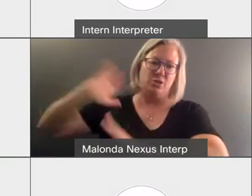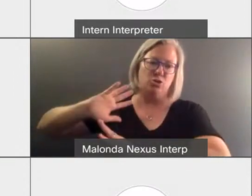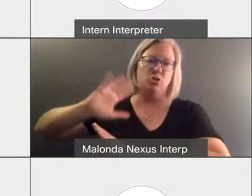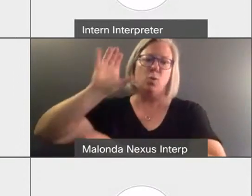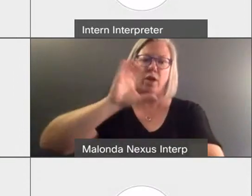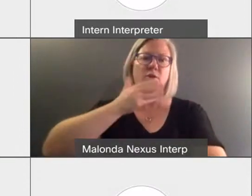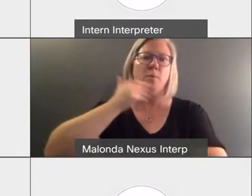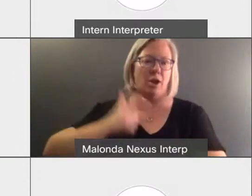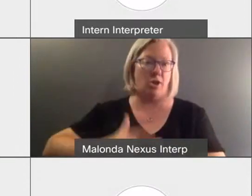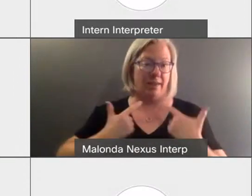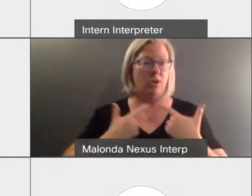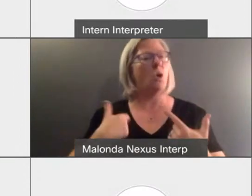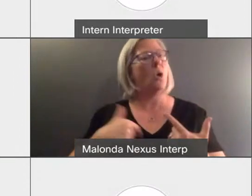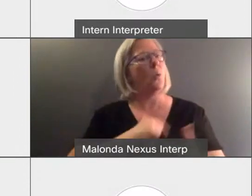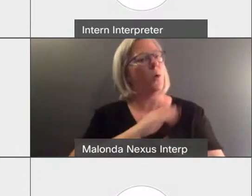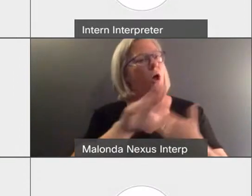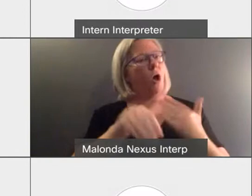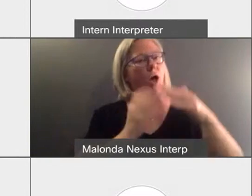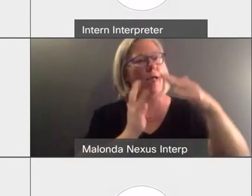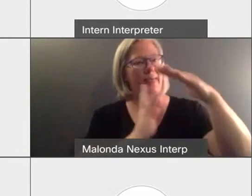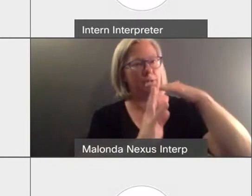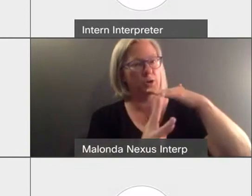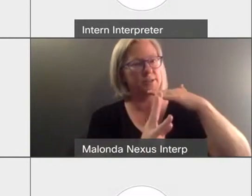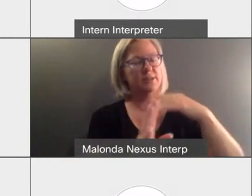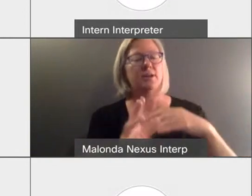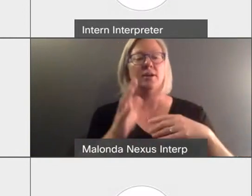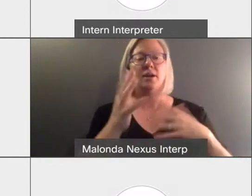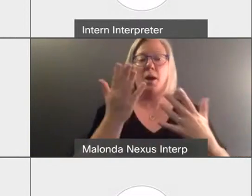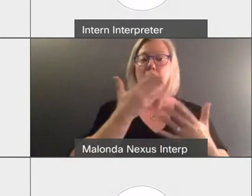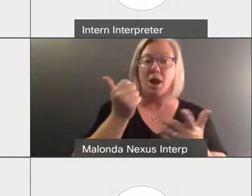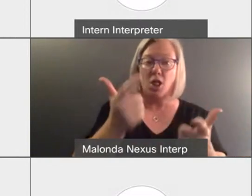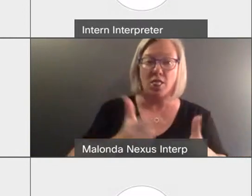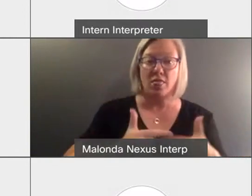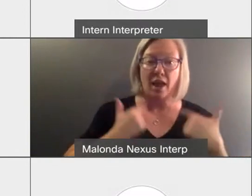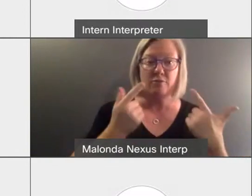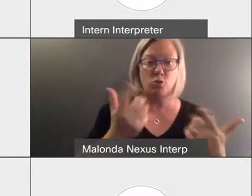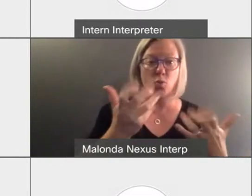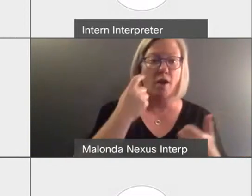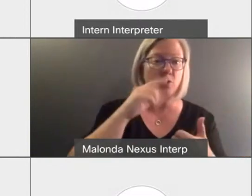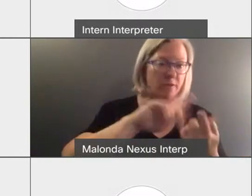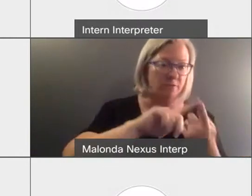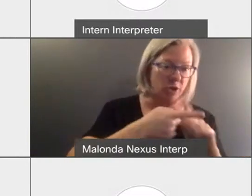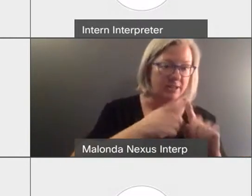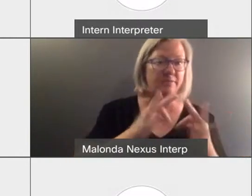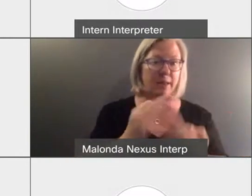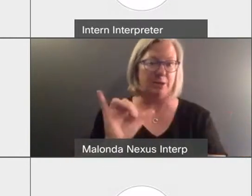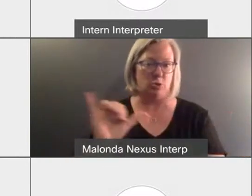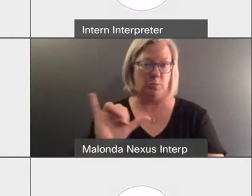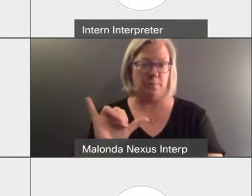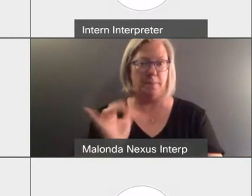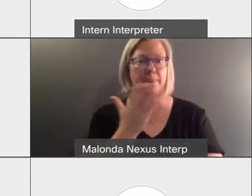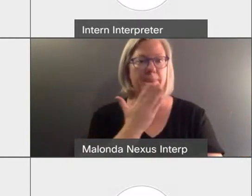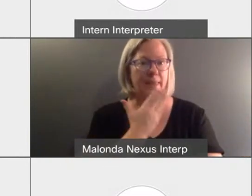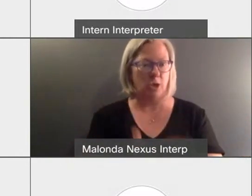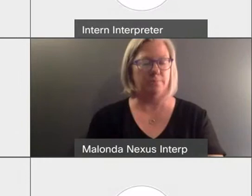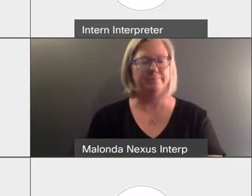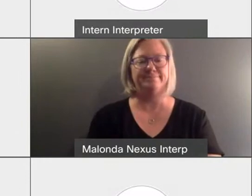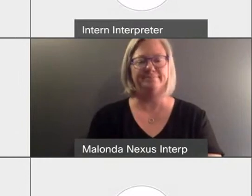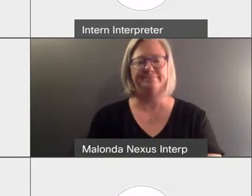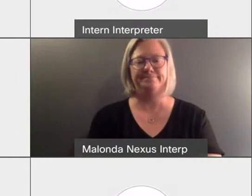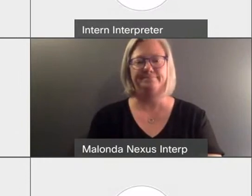We are all immigrants. Isn't a better life what you want for your friends and family too? Thank you.